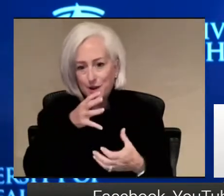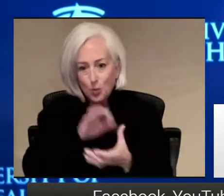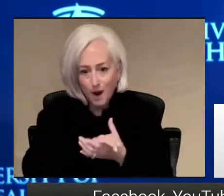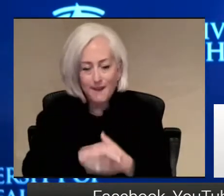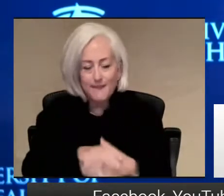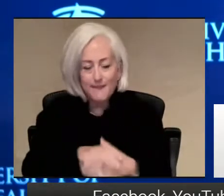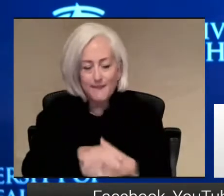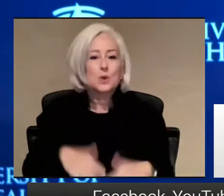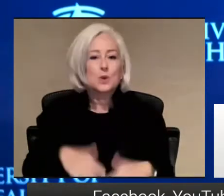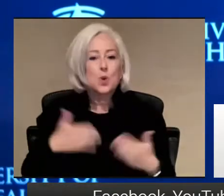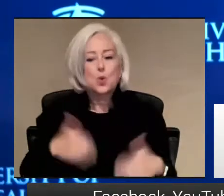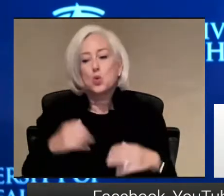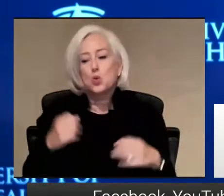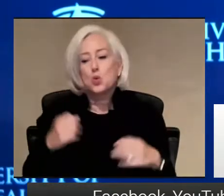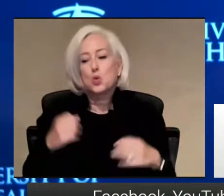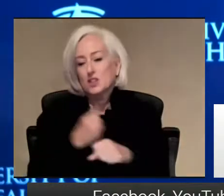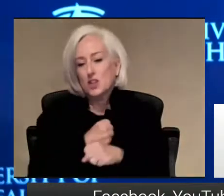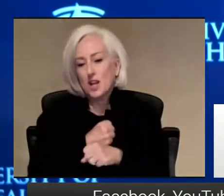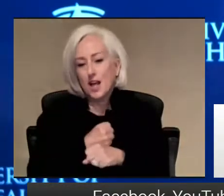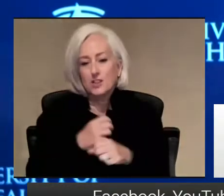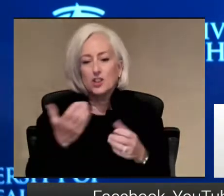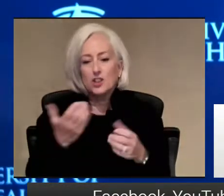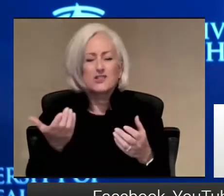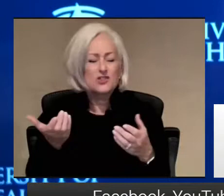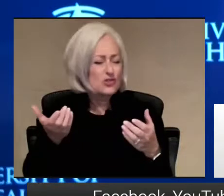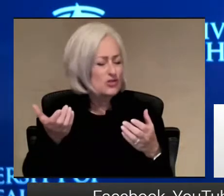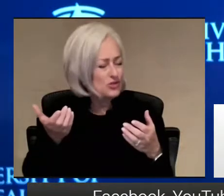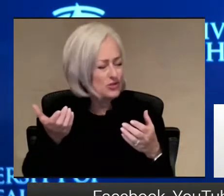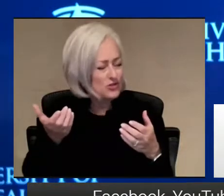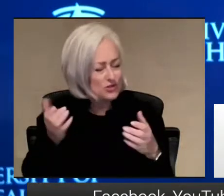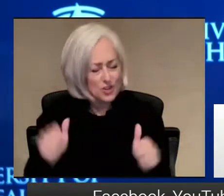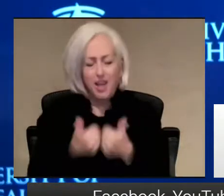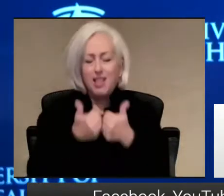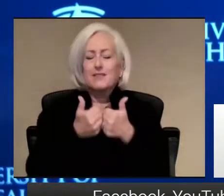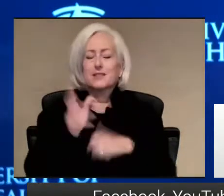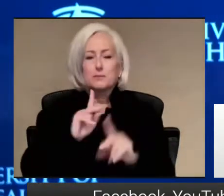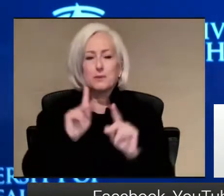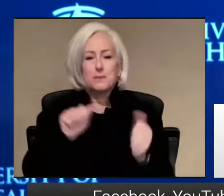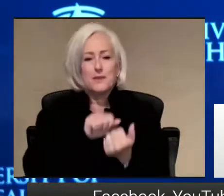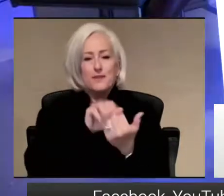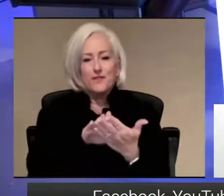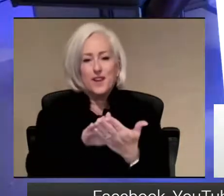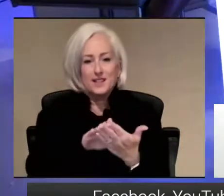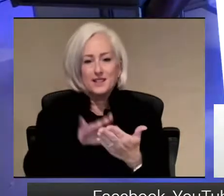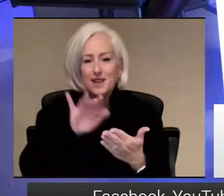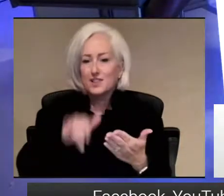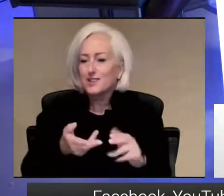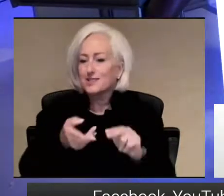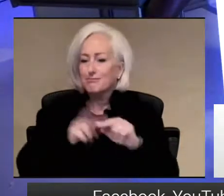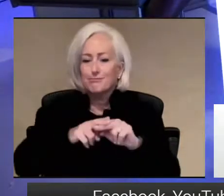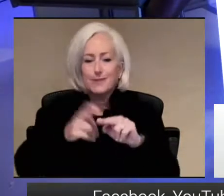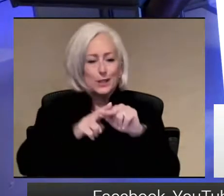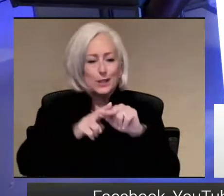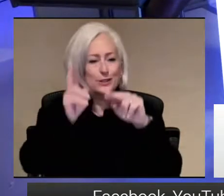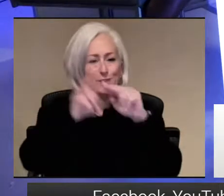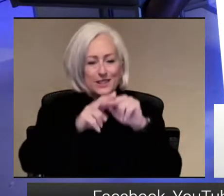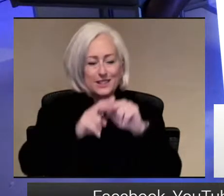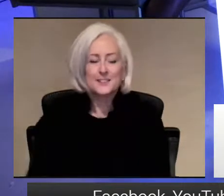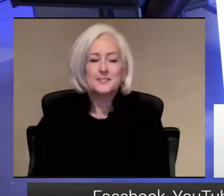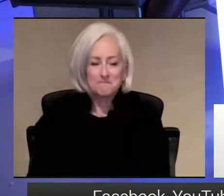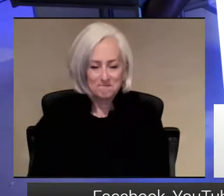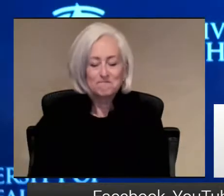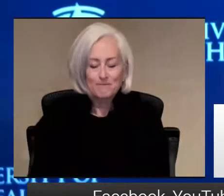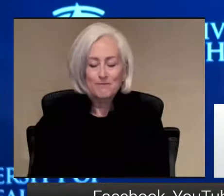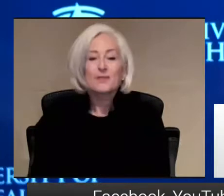face. I mean, that's just got to add. I mean, right? This is cumulative, and it just kind of builds on itself. All right. Well, let's turn to see if there are